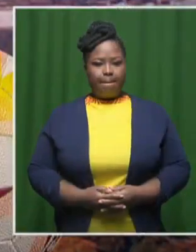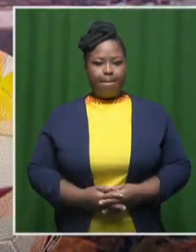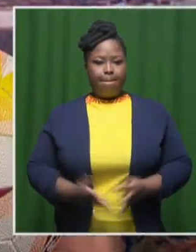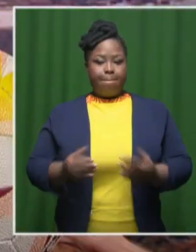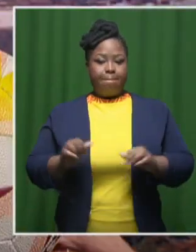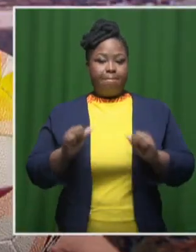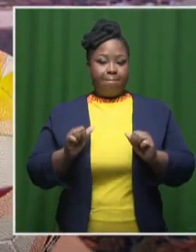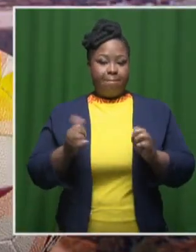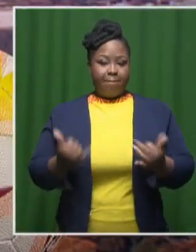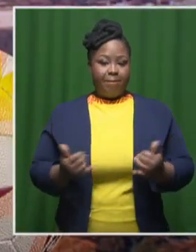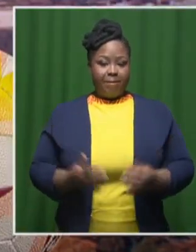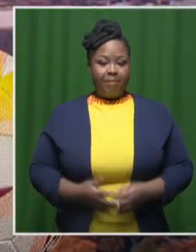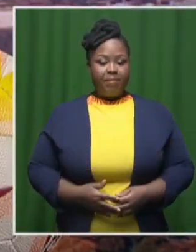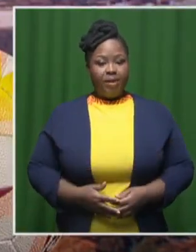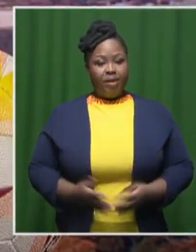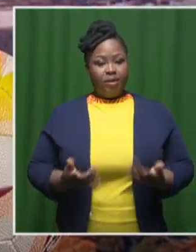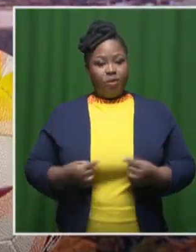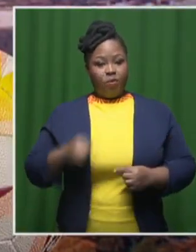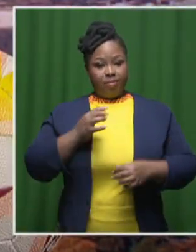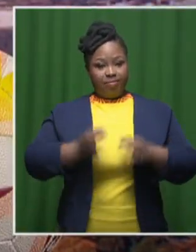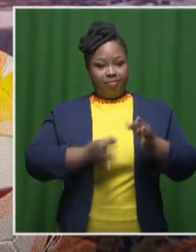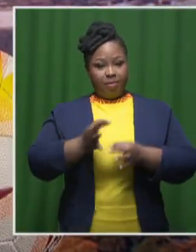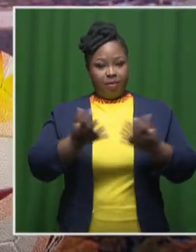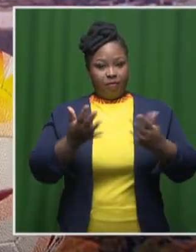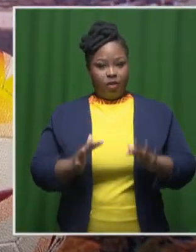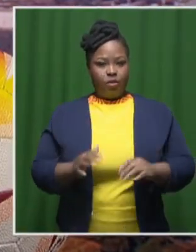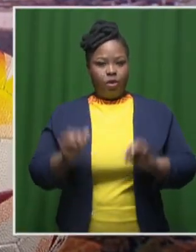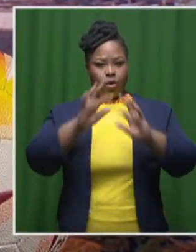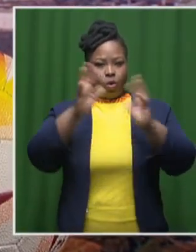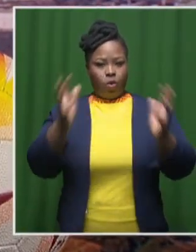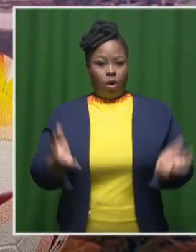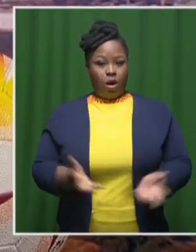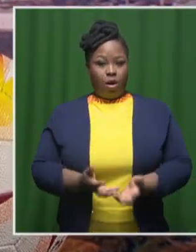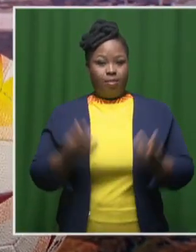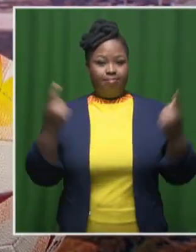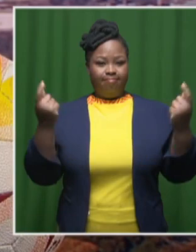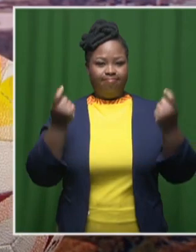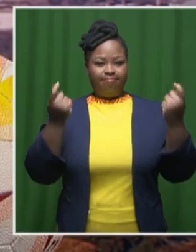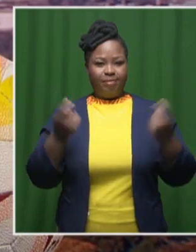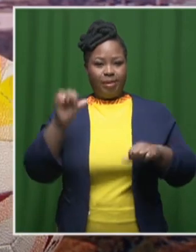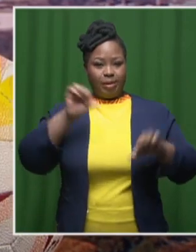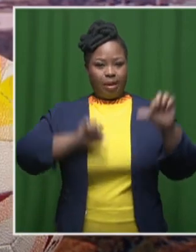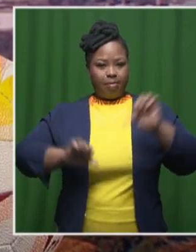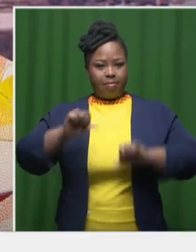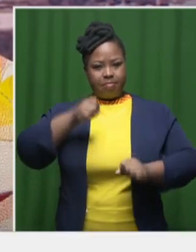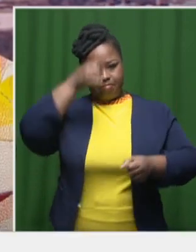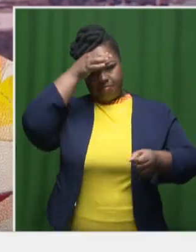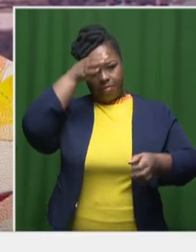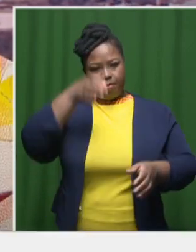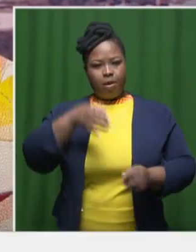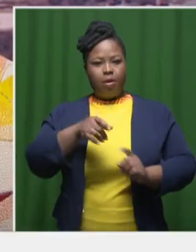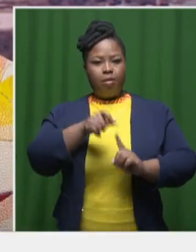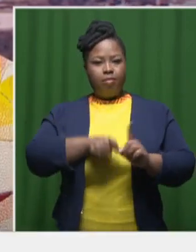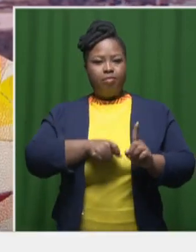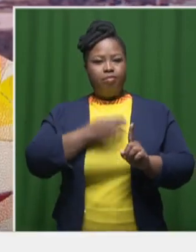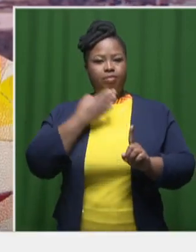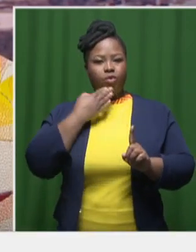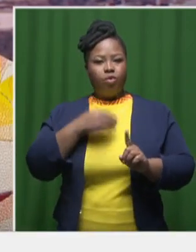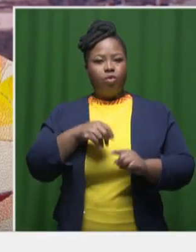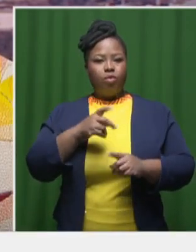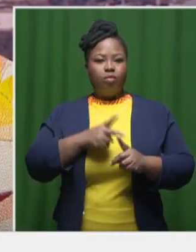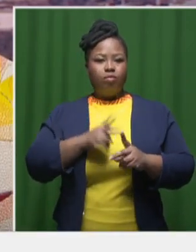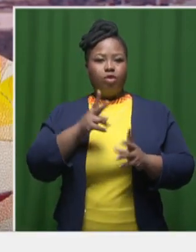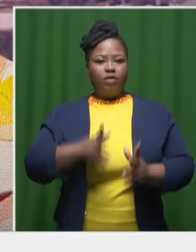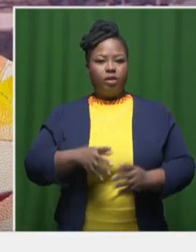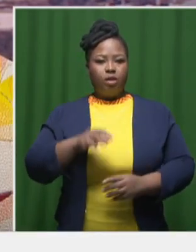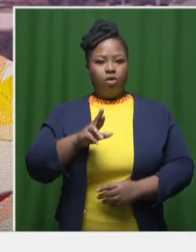Right, welcome back everybody. So as we explained, the world-renowned climate scientist Professor Debra Roberts will present a global